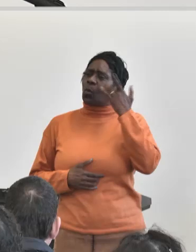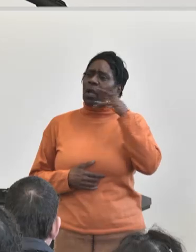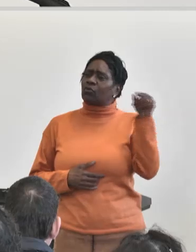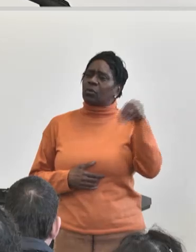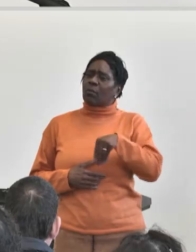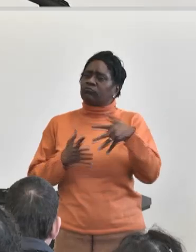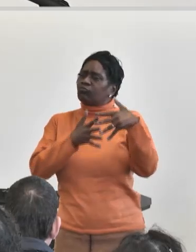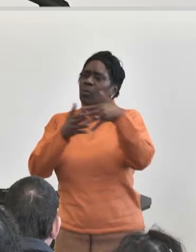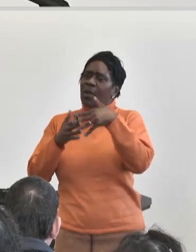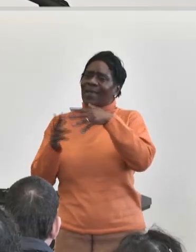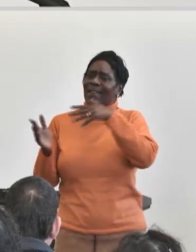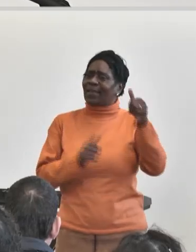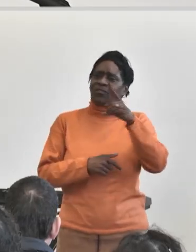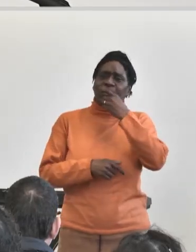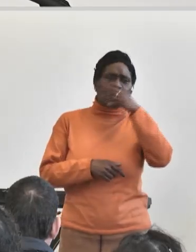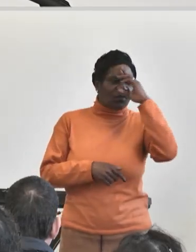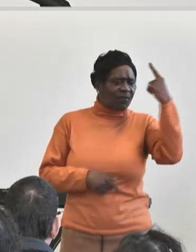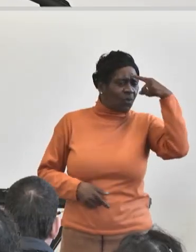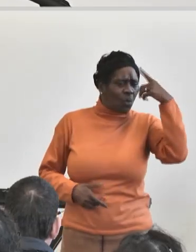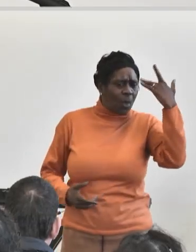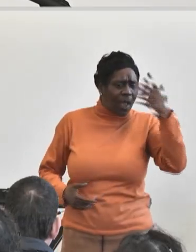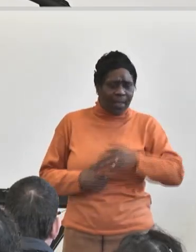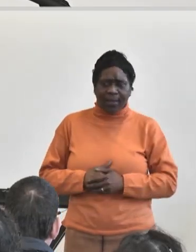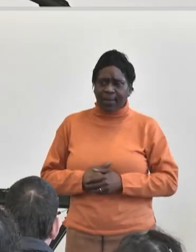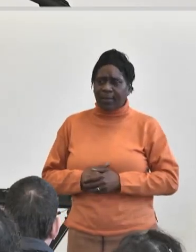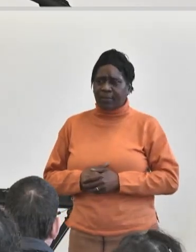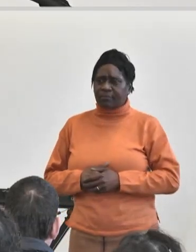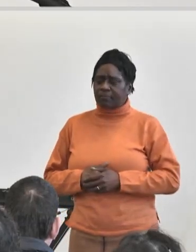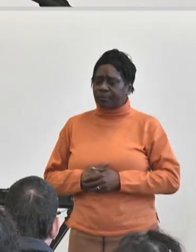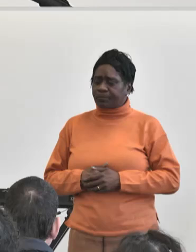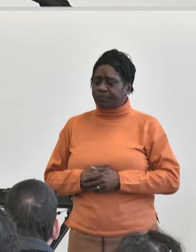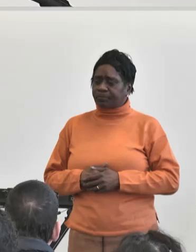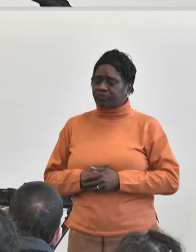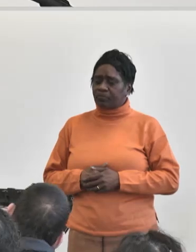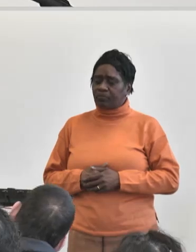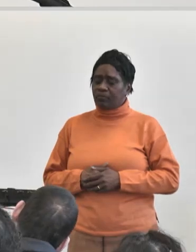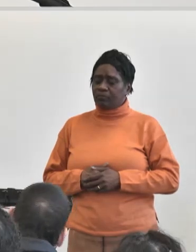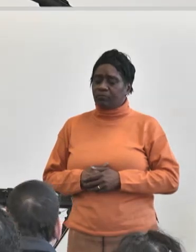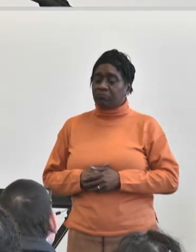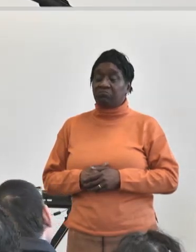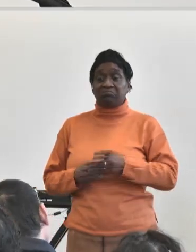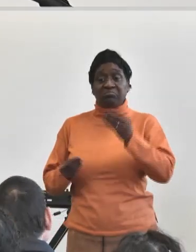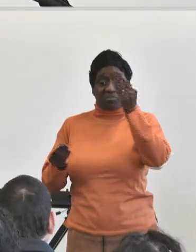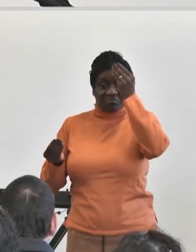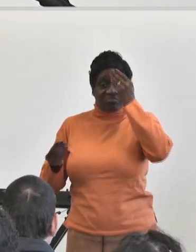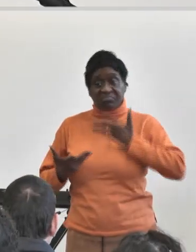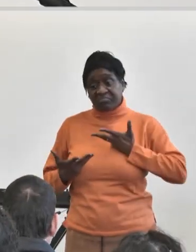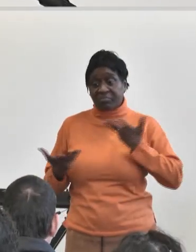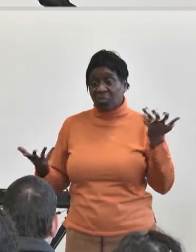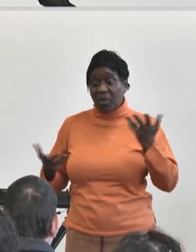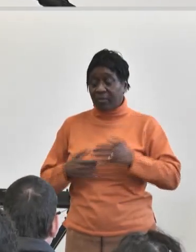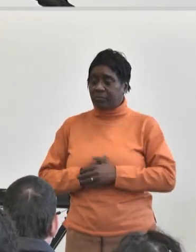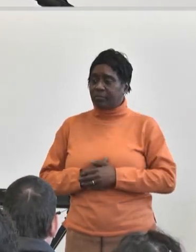to America and leave Dominican Republic? Porque veniste aquí a Estados Unidos y te fuiste de la República Dominicana. And he gave me an answer. Y me dio una